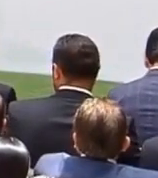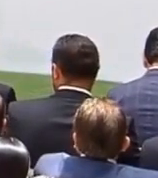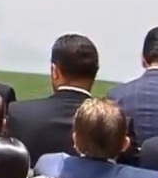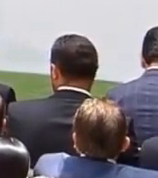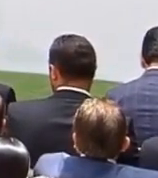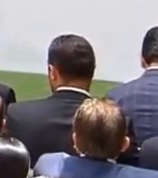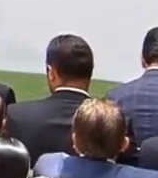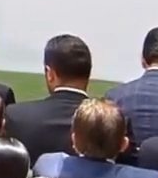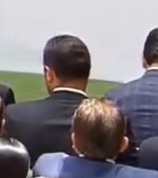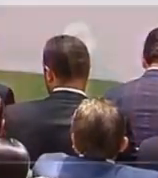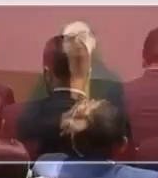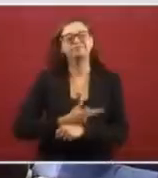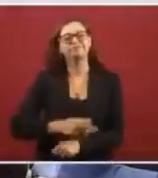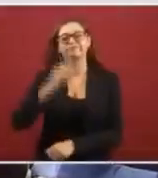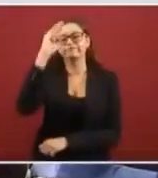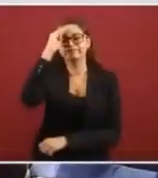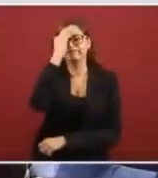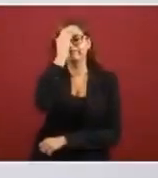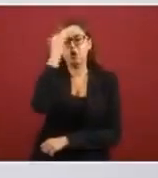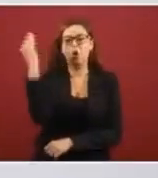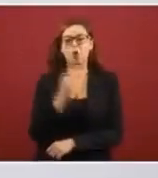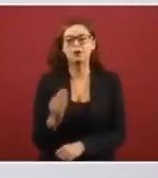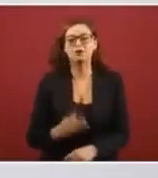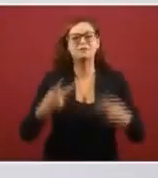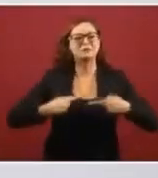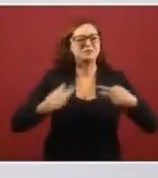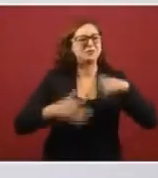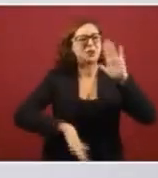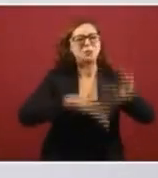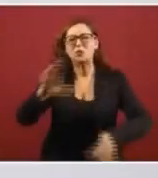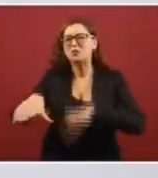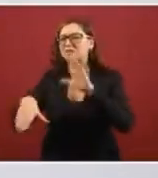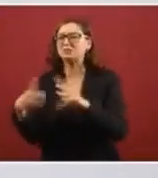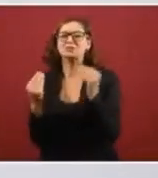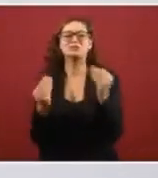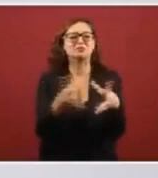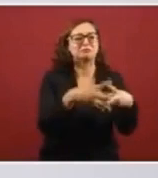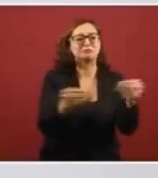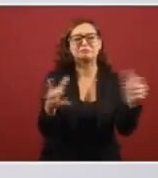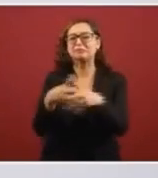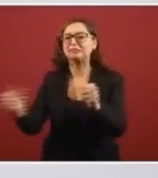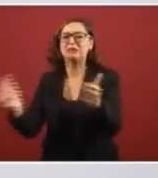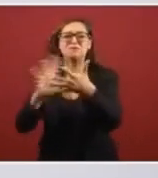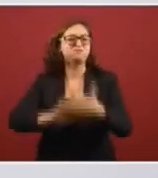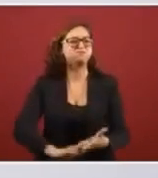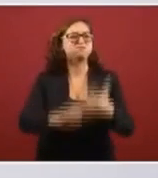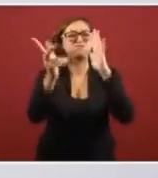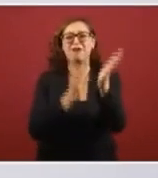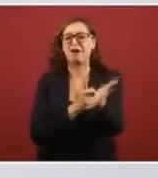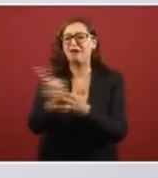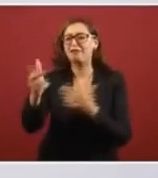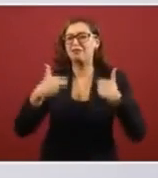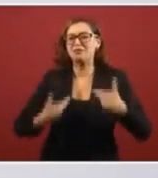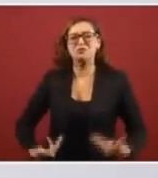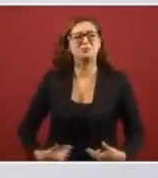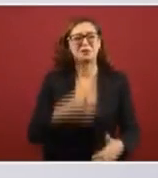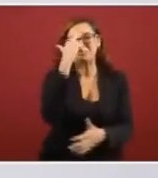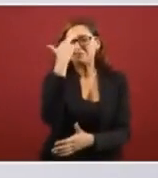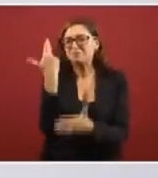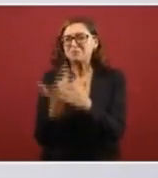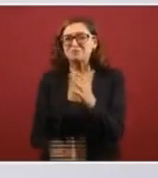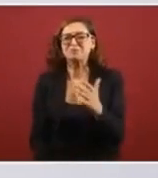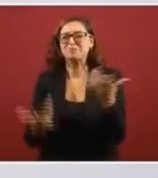a very high number of dead disappeared in a crisis of human rights